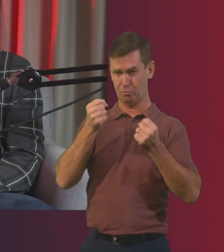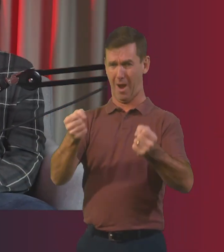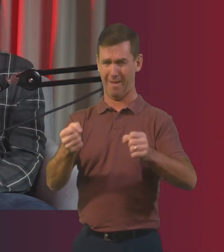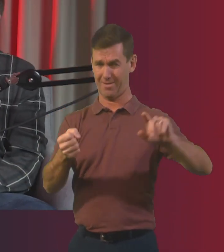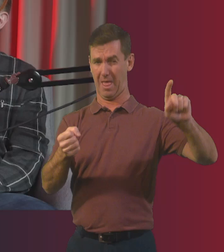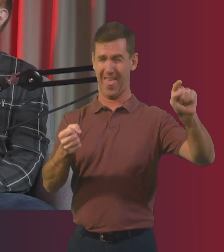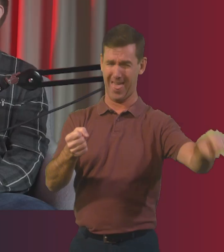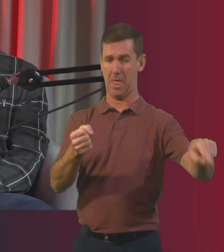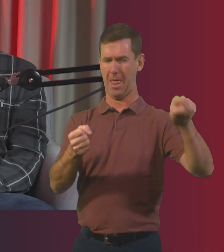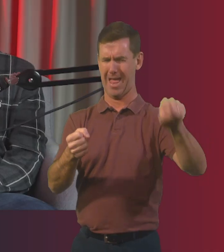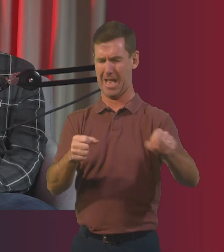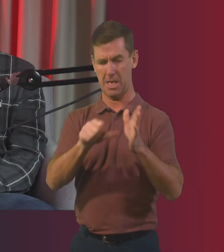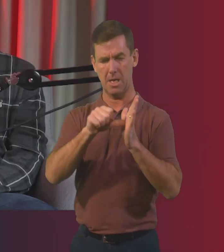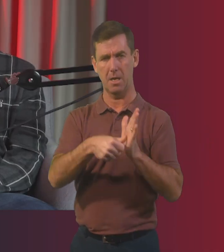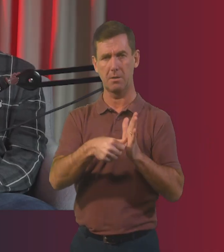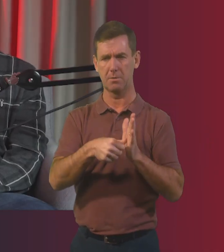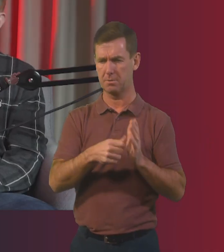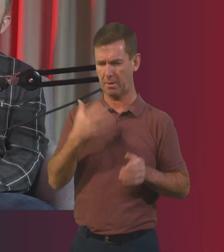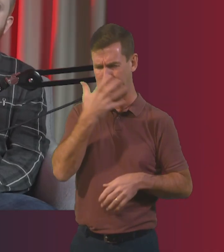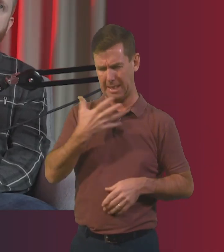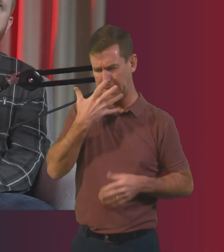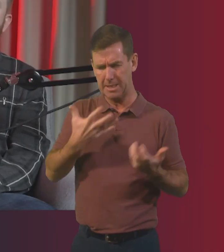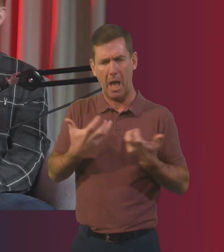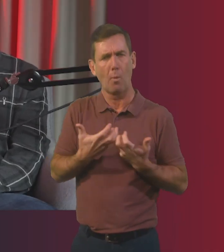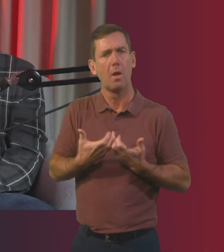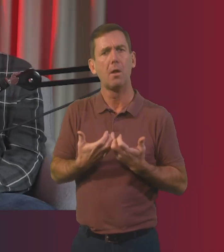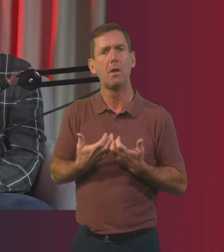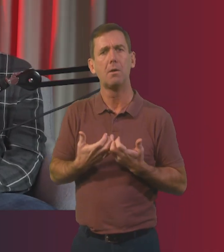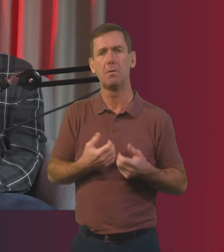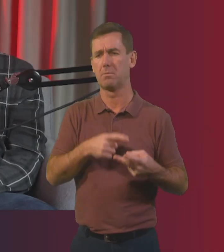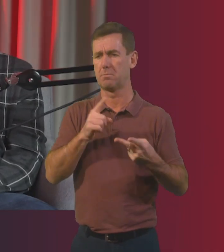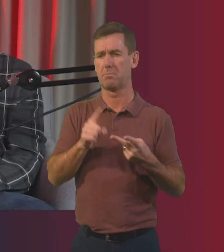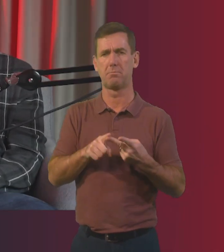you're going to use often. So like, how does the heating work? How does